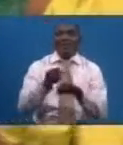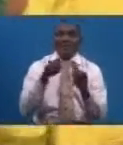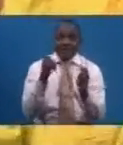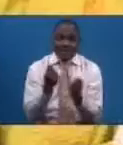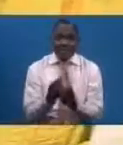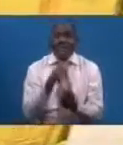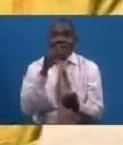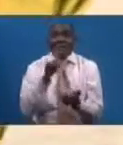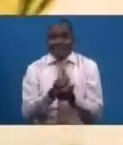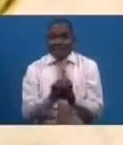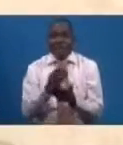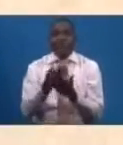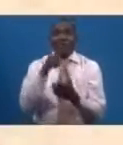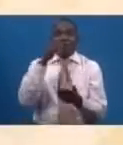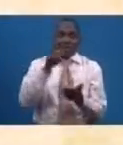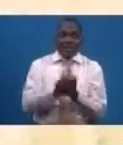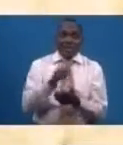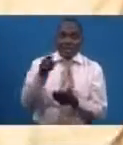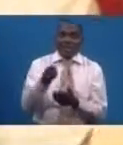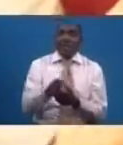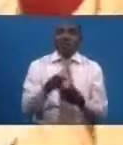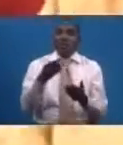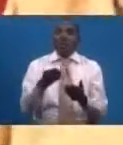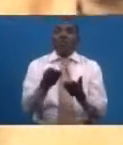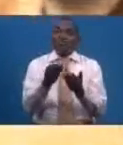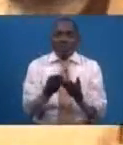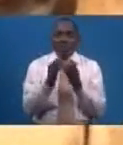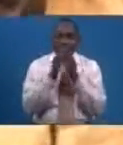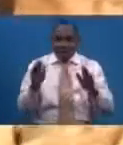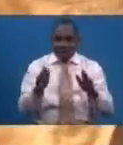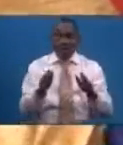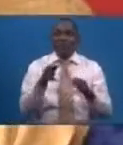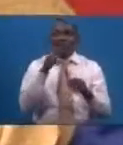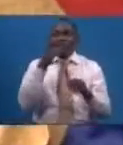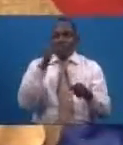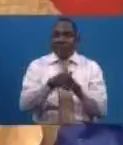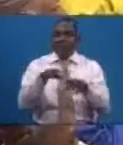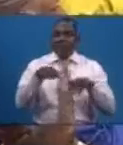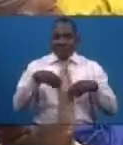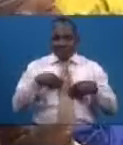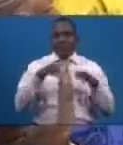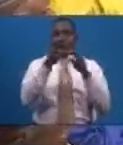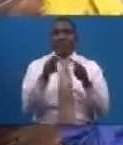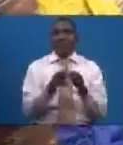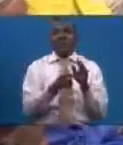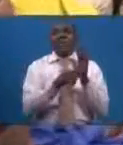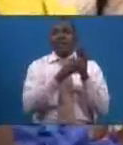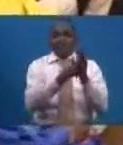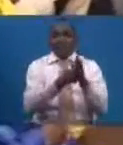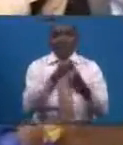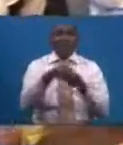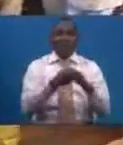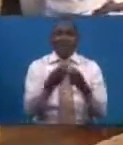and reiterated earlier statements that he resorted to a peaceful challenge of the results to set an example to the world that Ghana